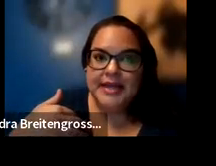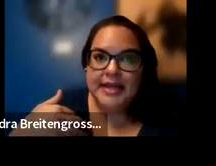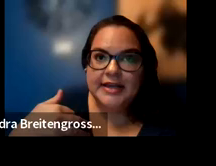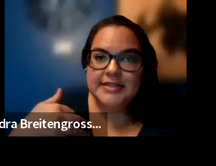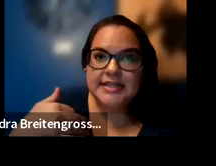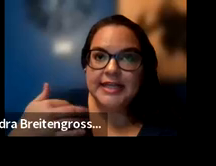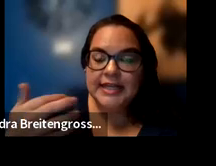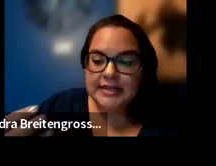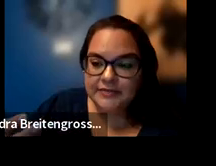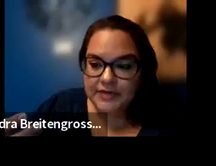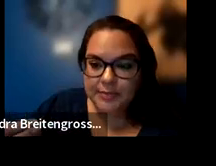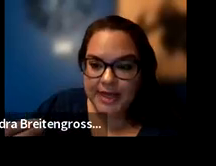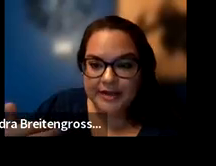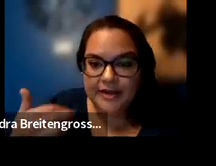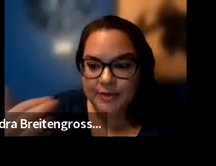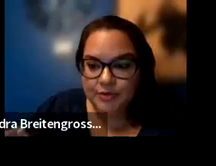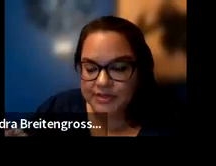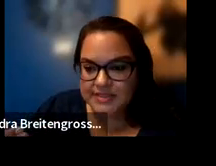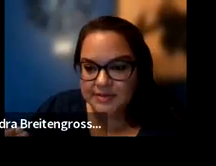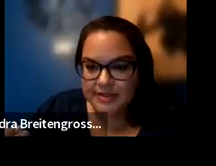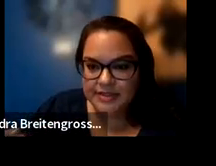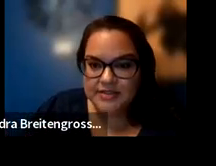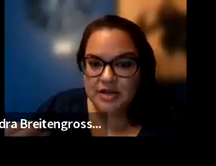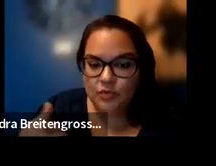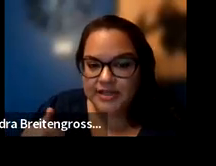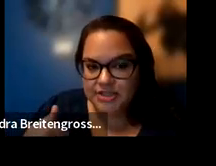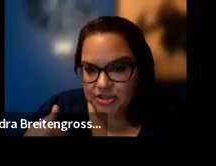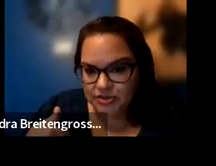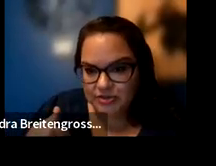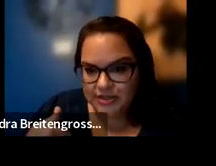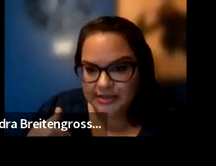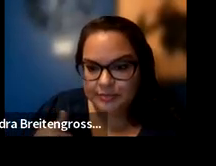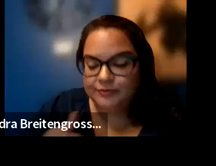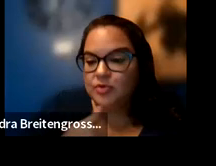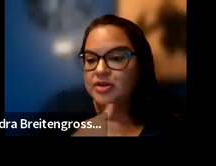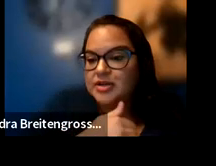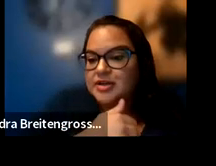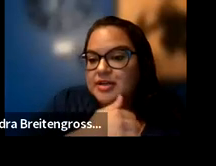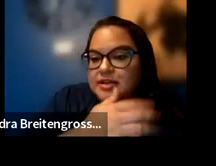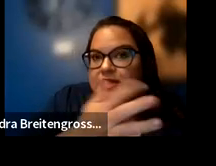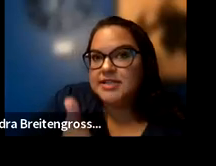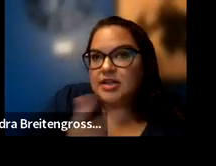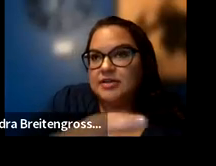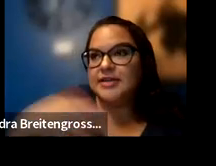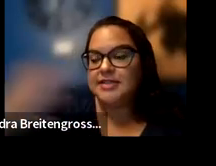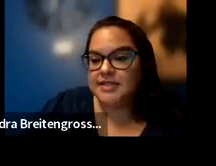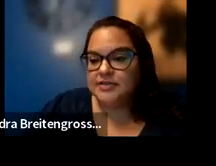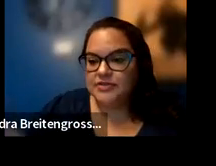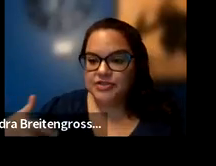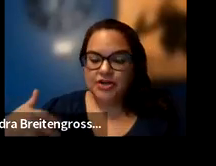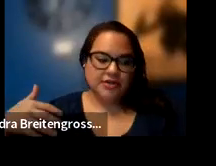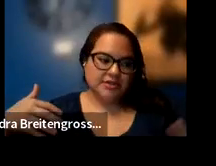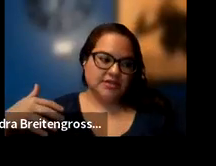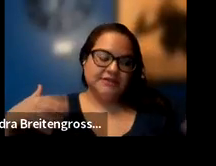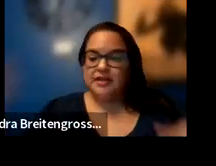and getting the feedback of people with disabilities on what this should look like before the SILC and the